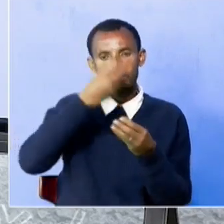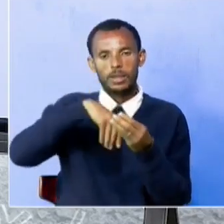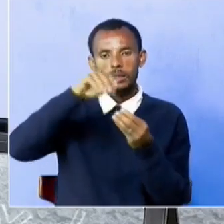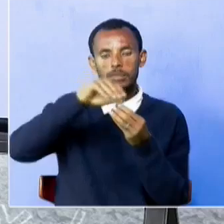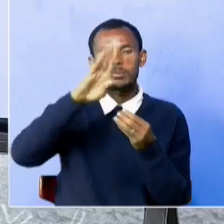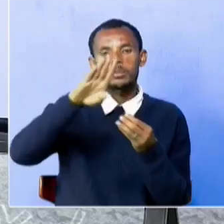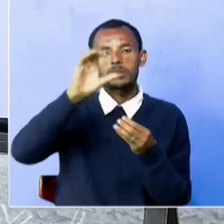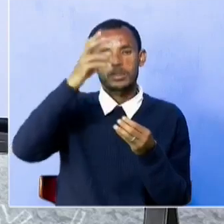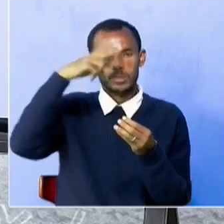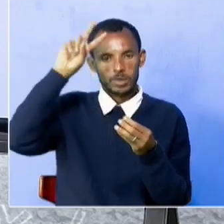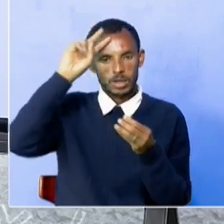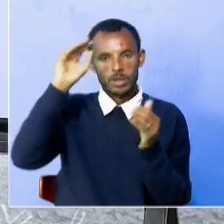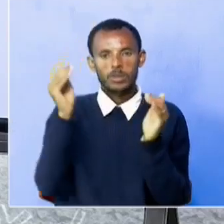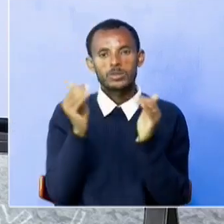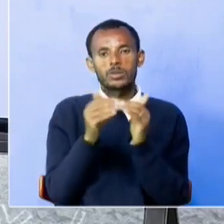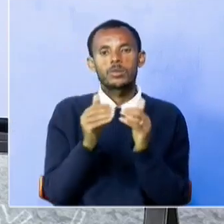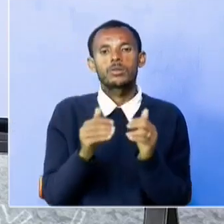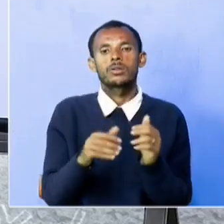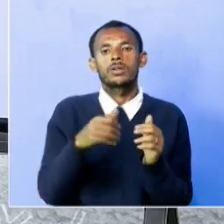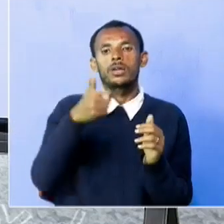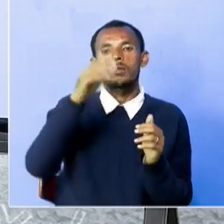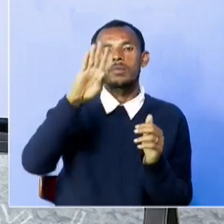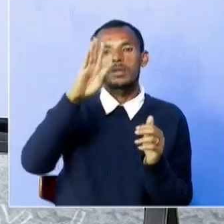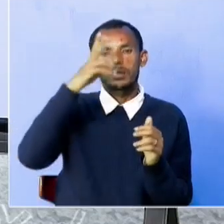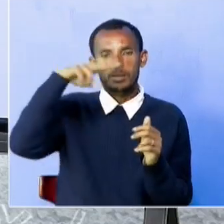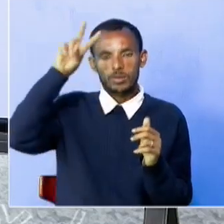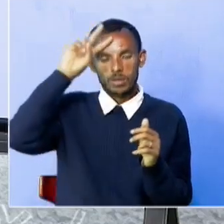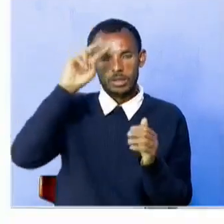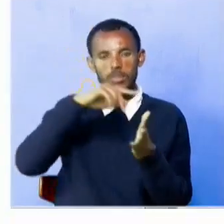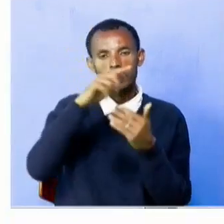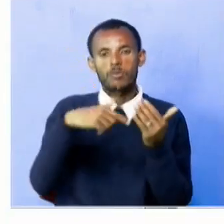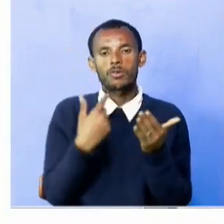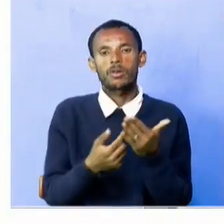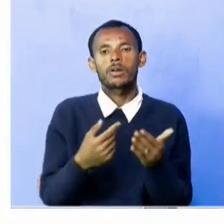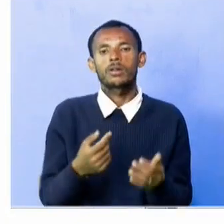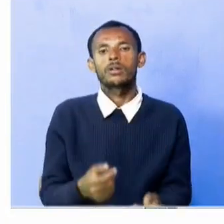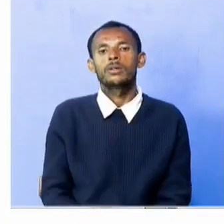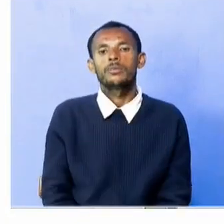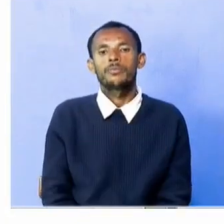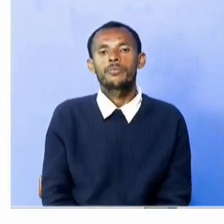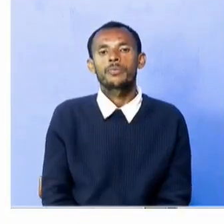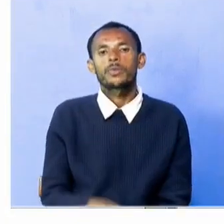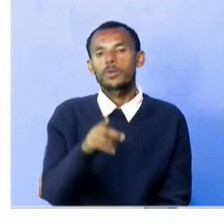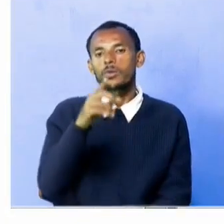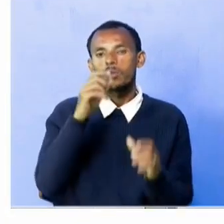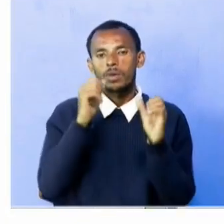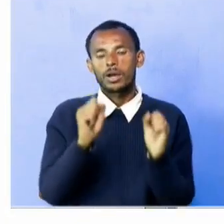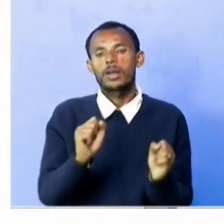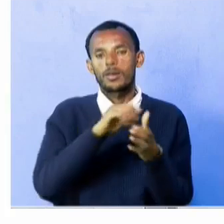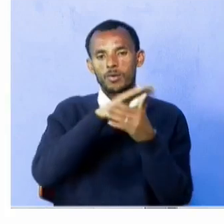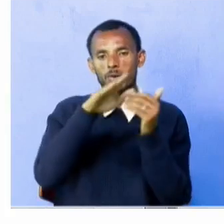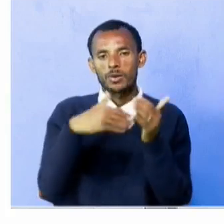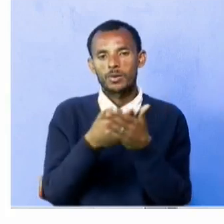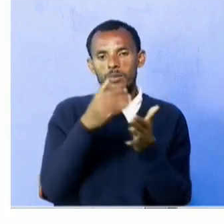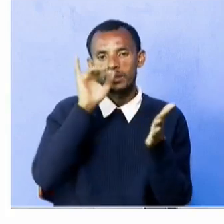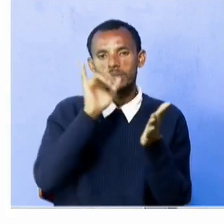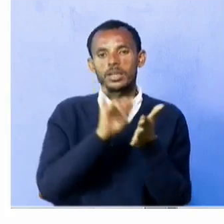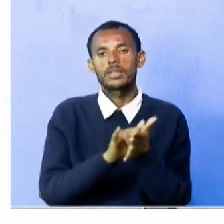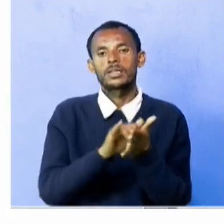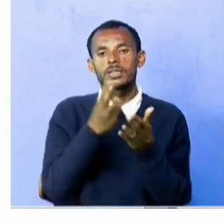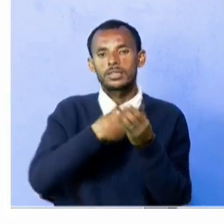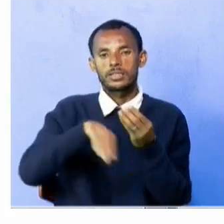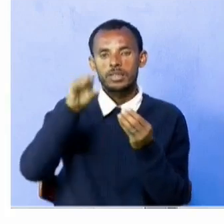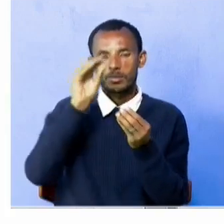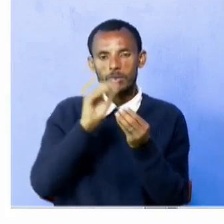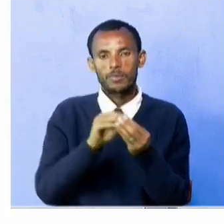BC square is equal to AB square. Therefore, you can conclude that the sum